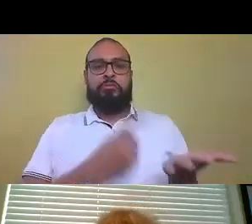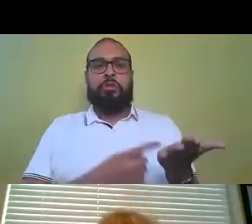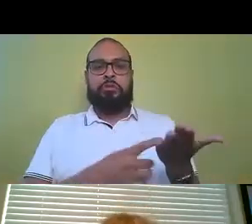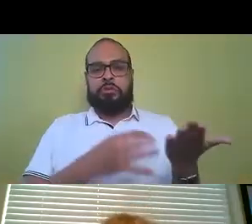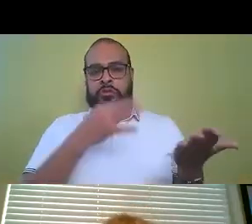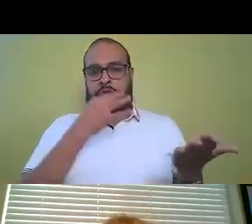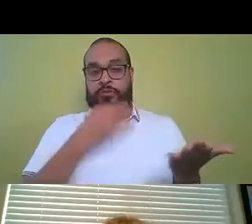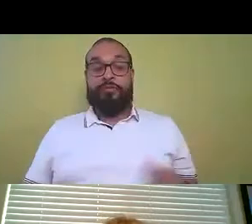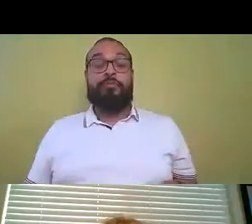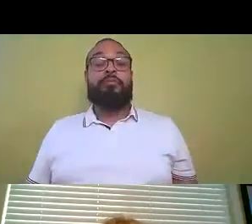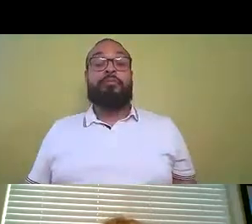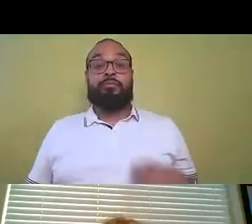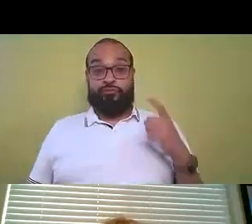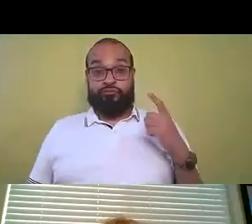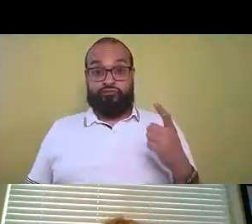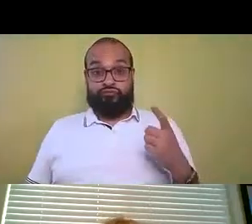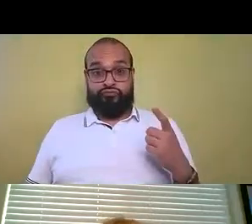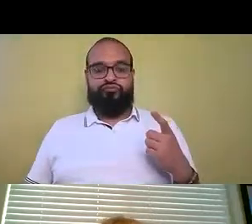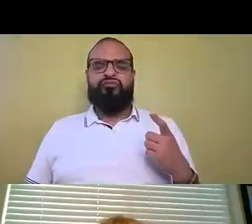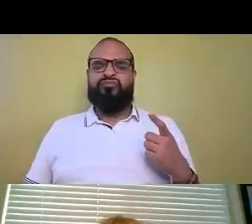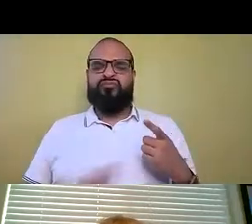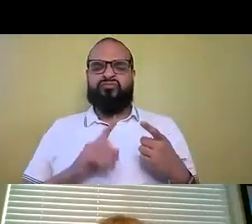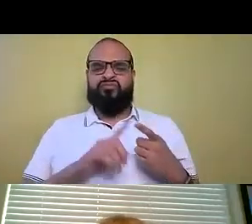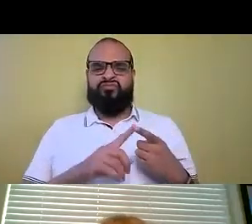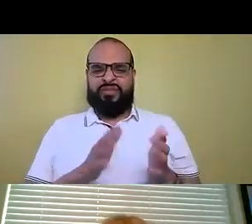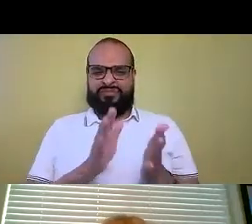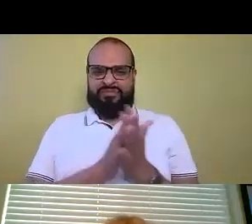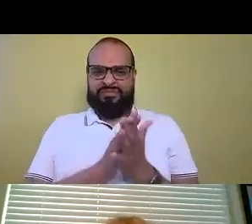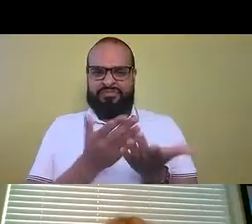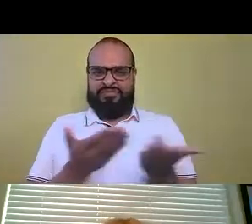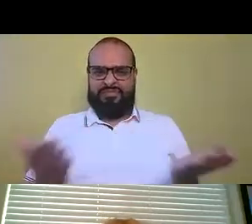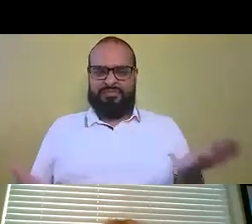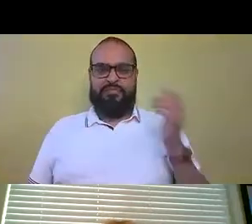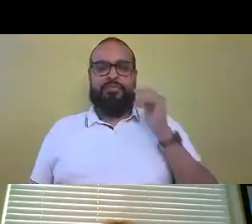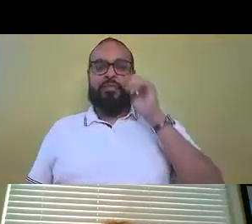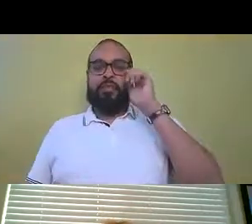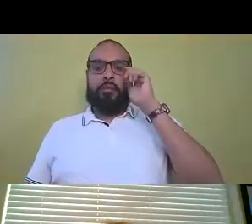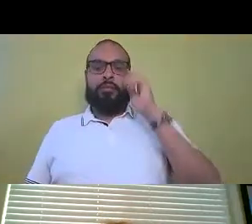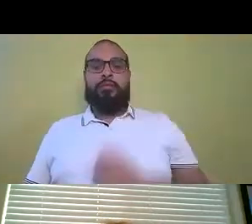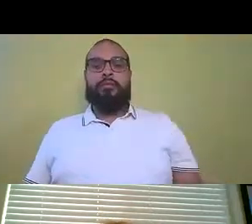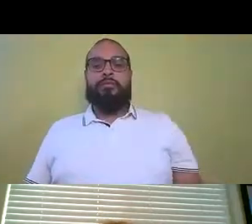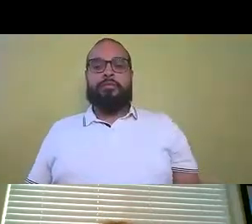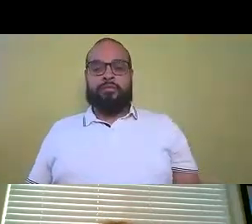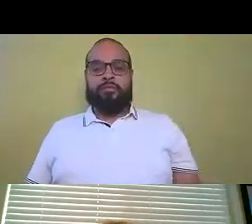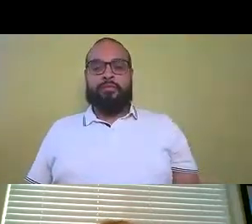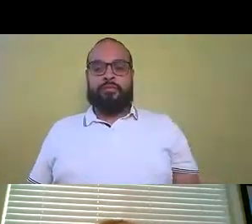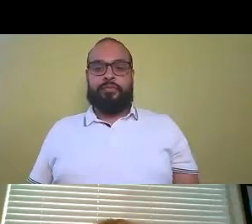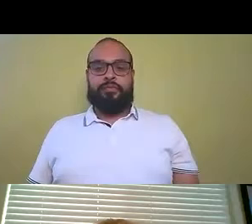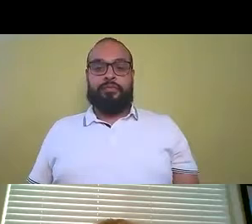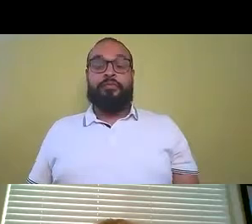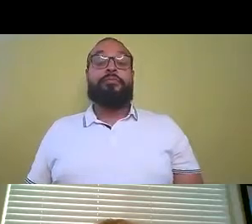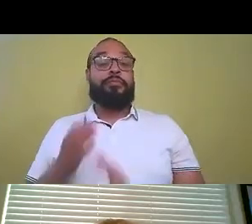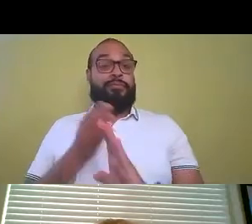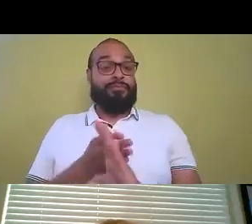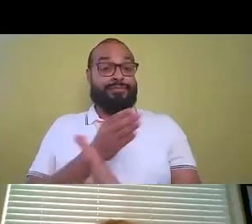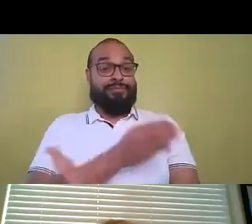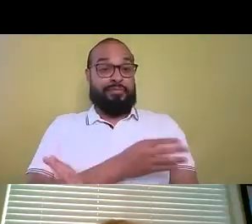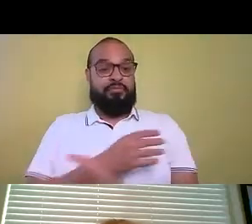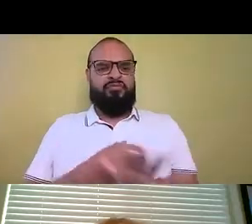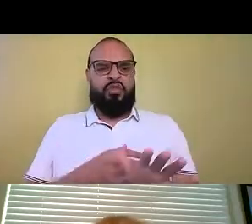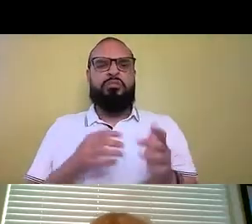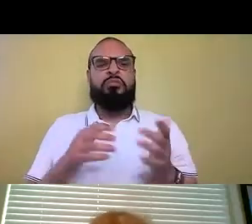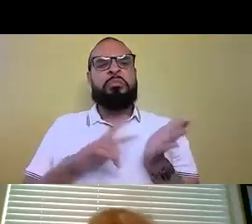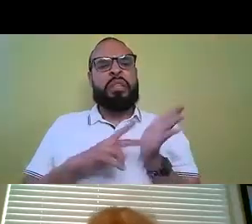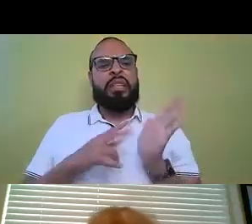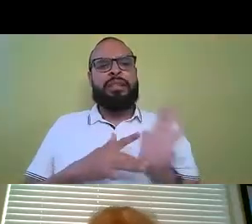So the first thing that I would ask us to do before we start talking about, well, what are the sensory tools? What are the